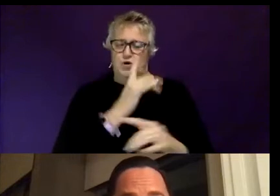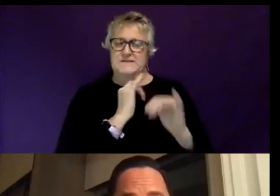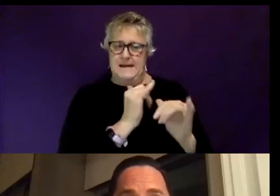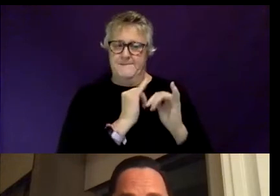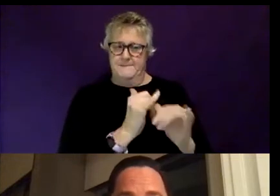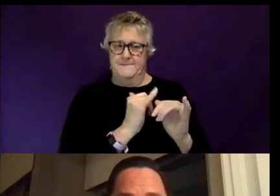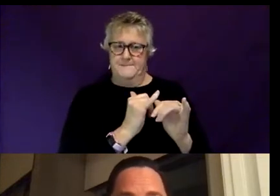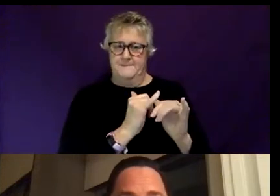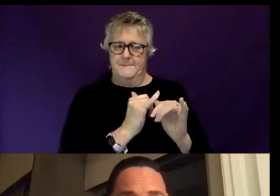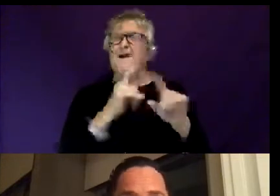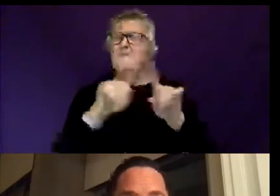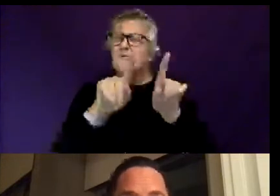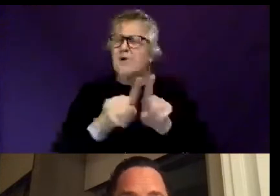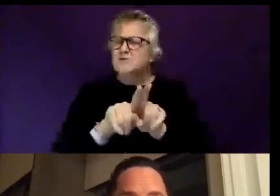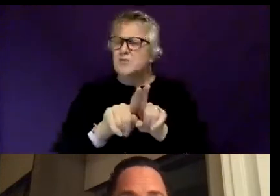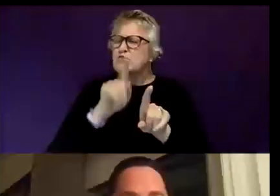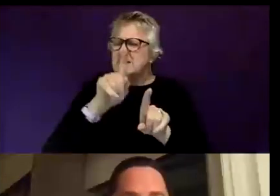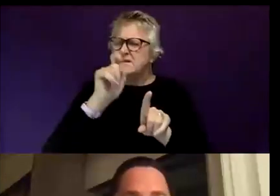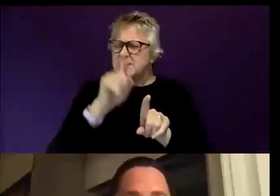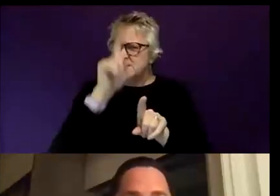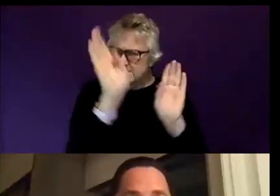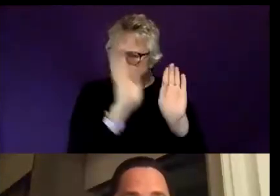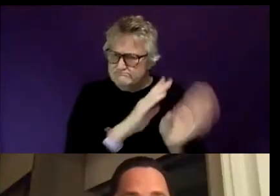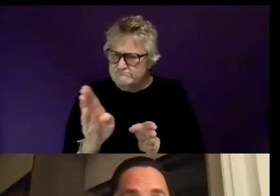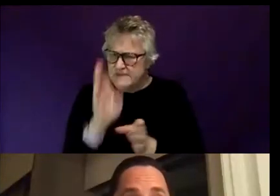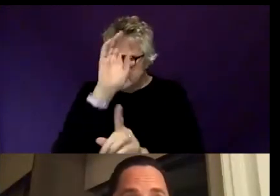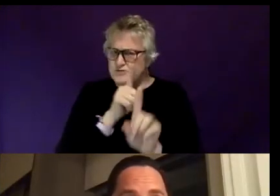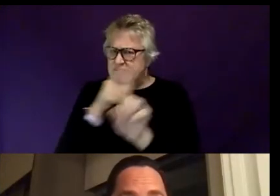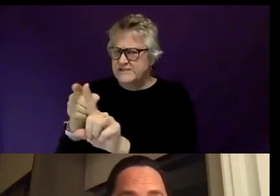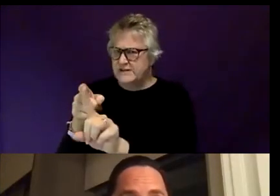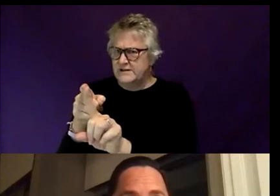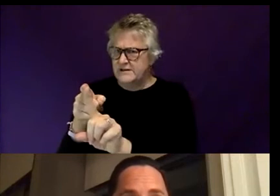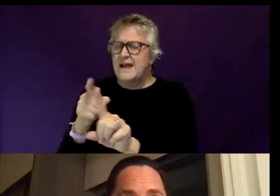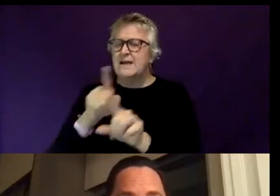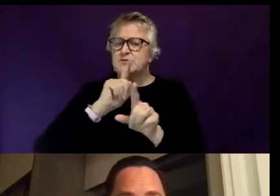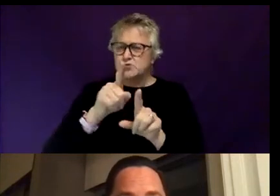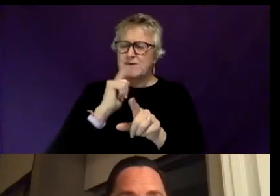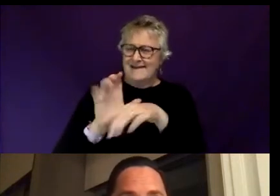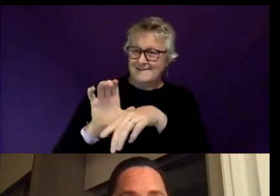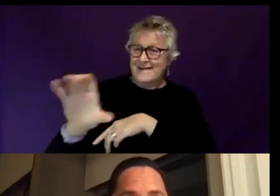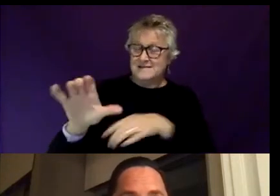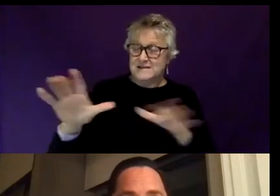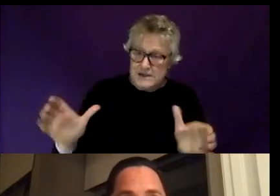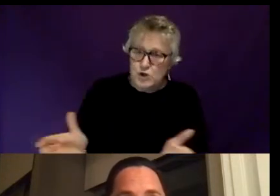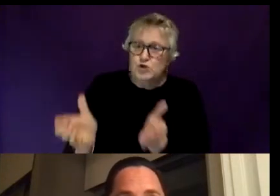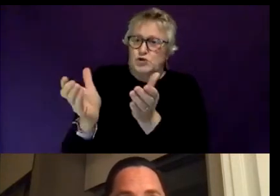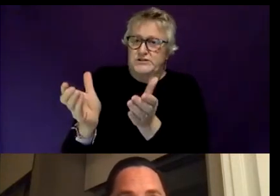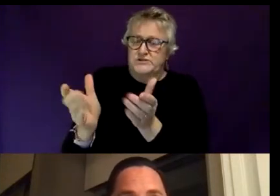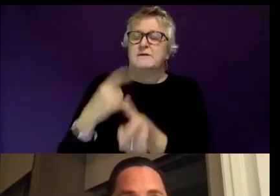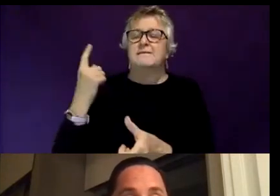think we have to be strategic. And really find those candidates that we can champion, that we can invest in, and that we can encourage, so that